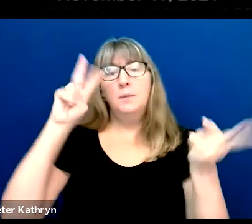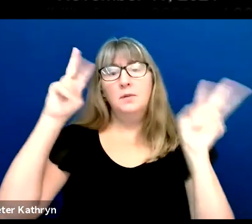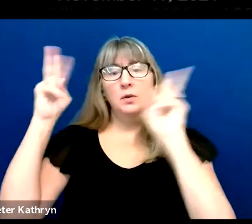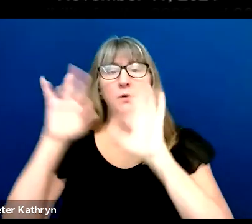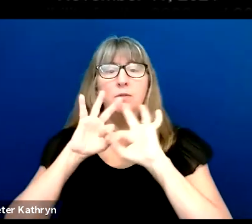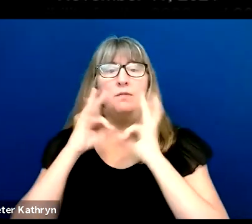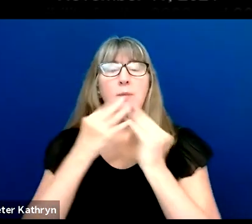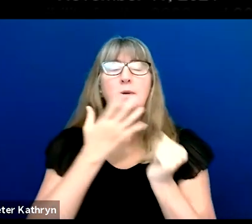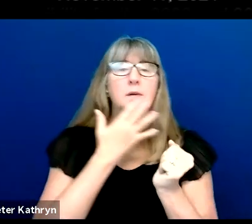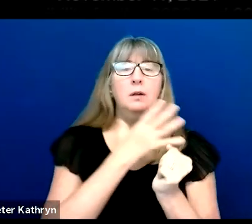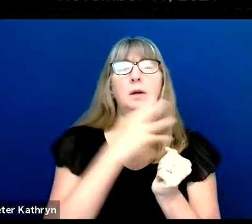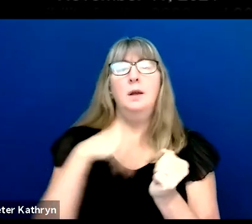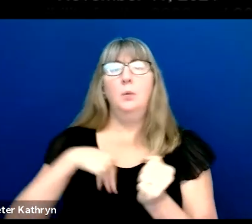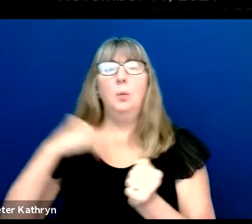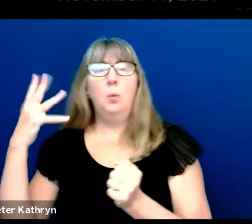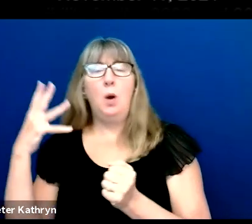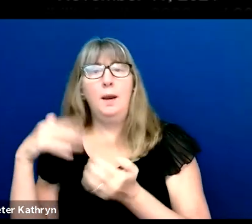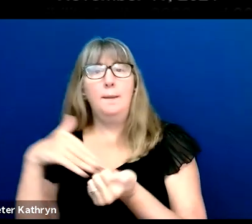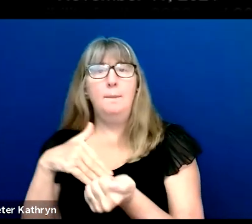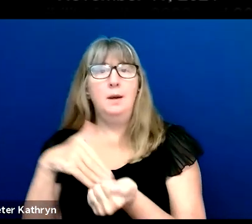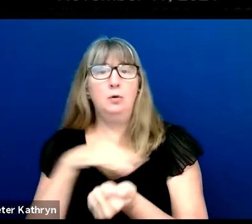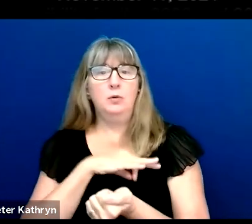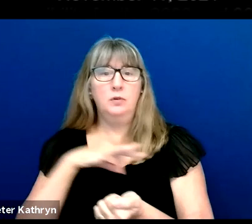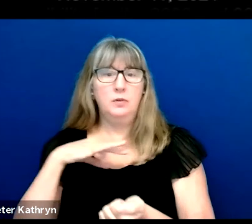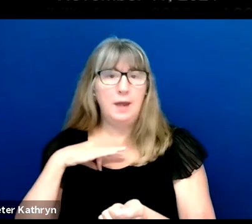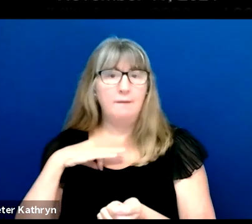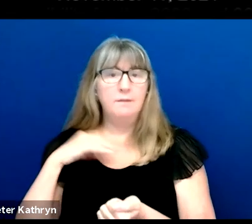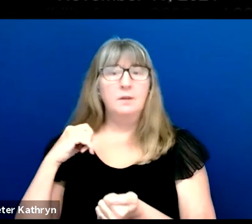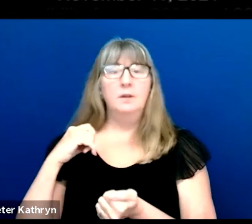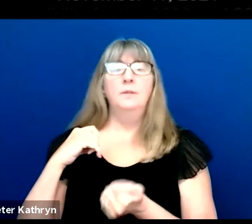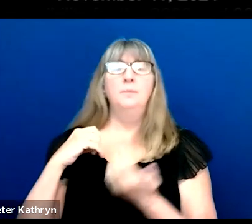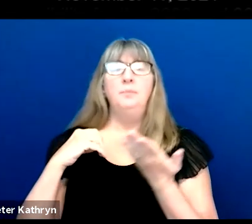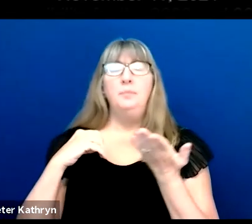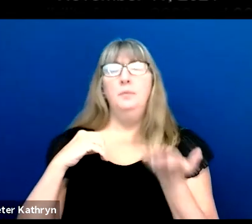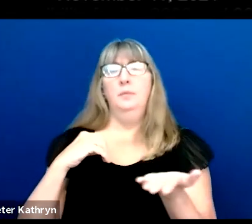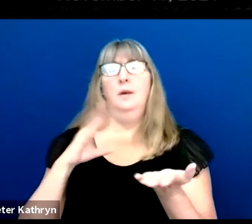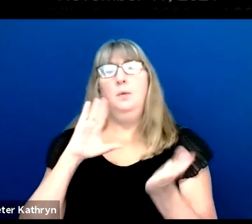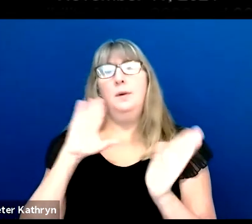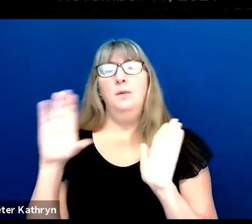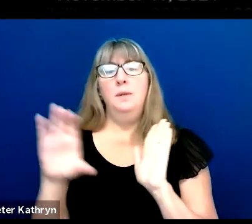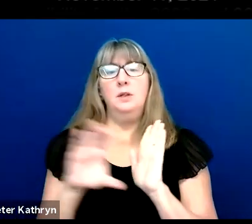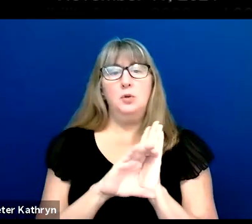and predominantly white medical staff. Below is a picture of a